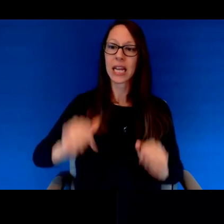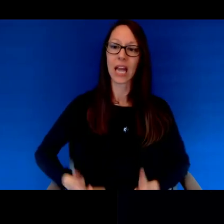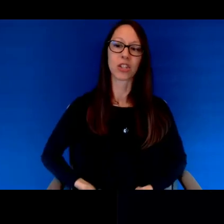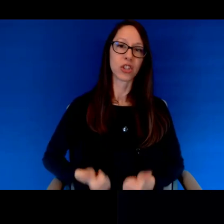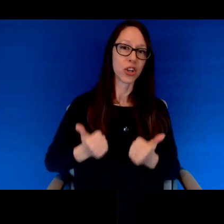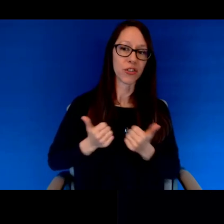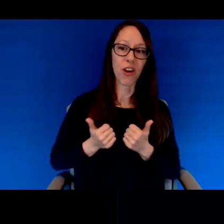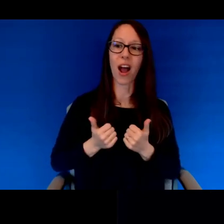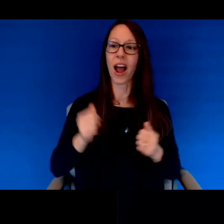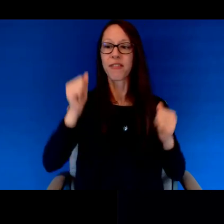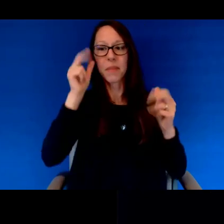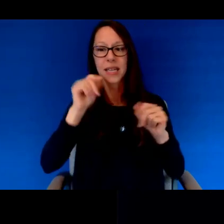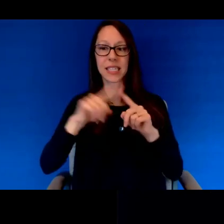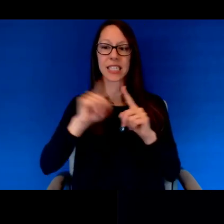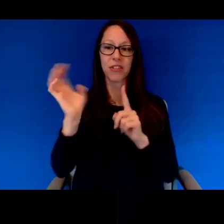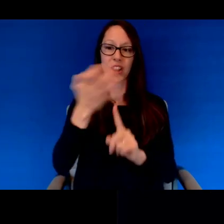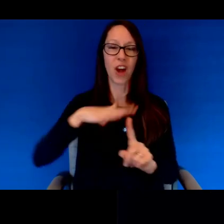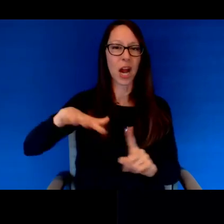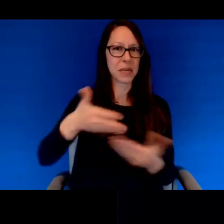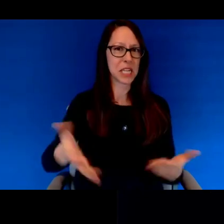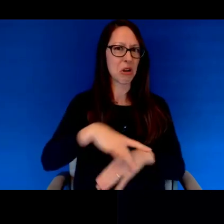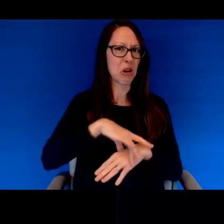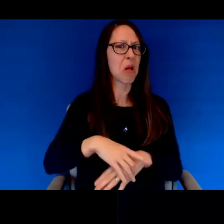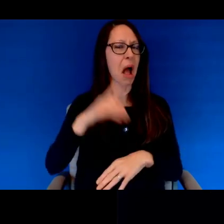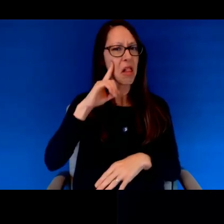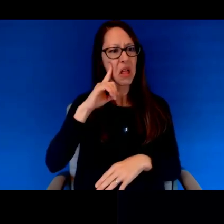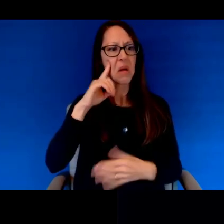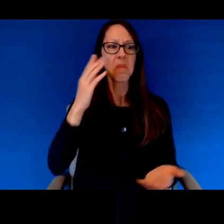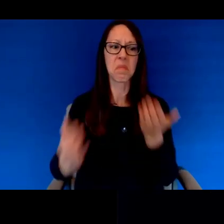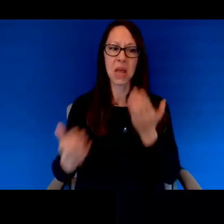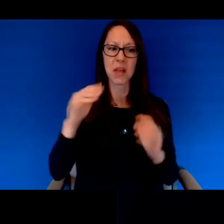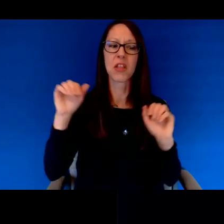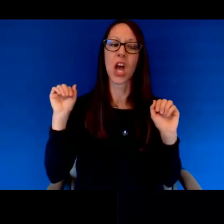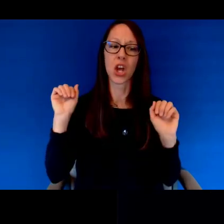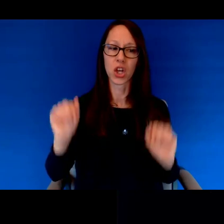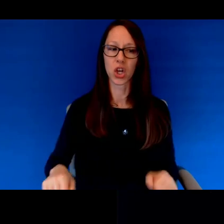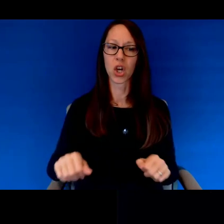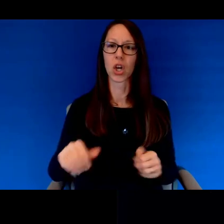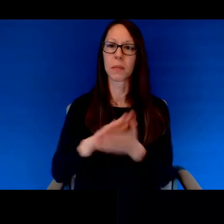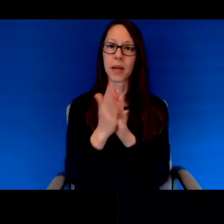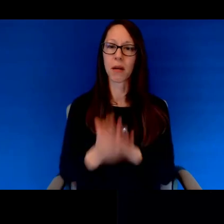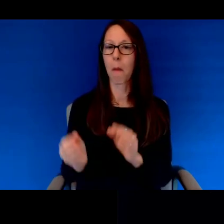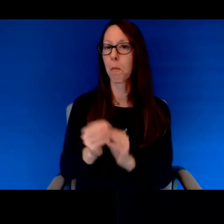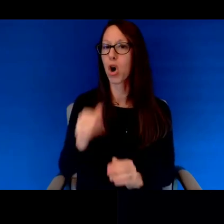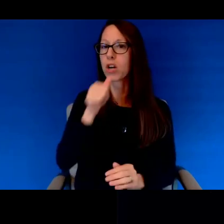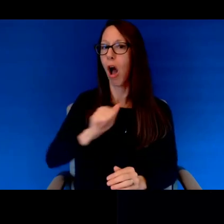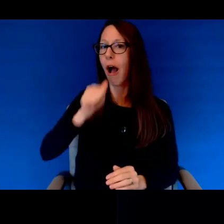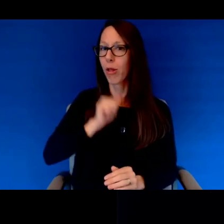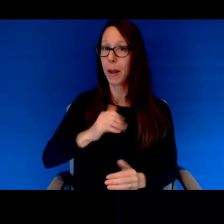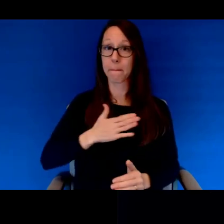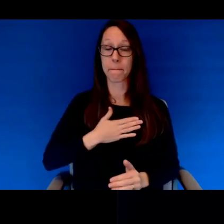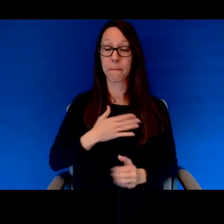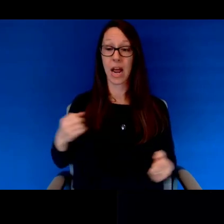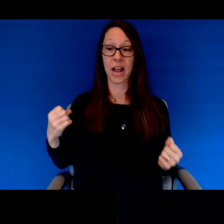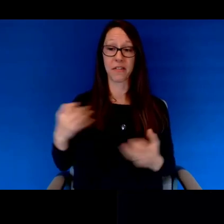such amazing environments here that, yeah, I believe that they could be more tolerant. I think a fear that I would have is